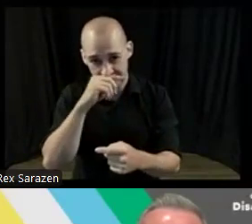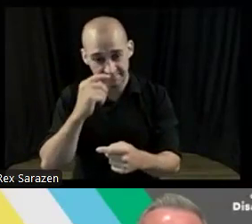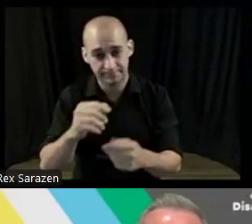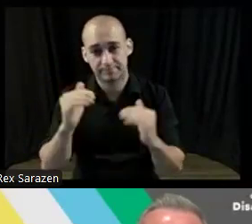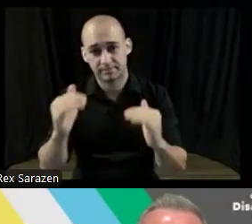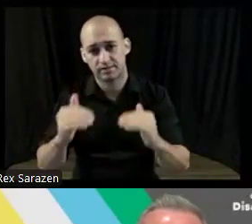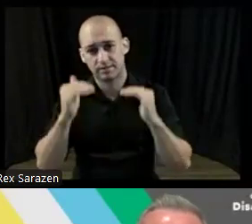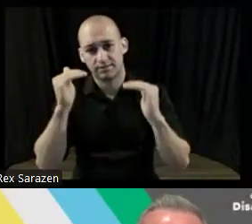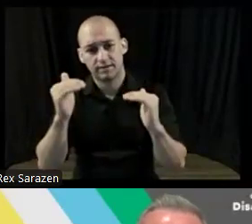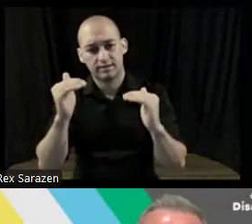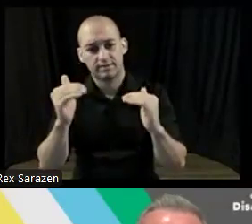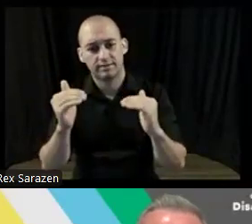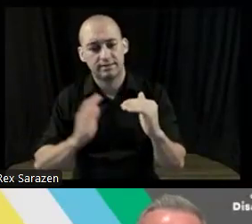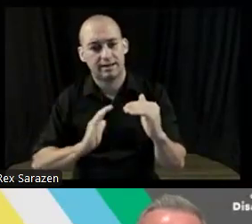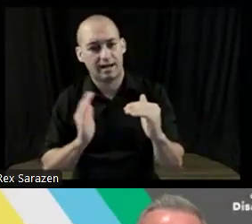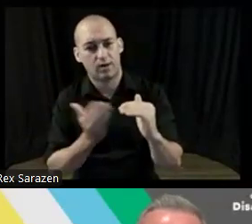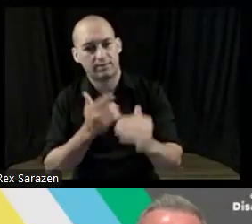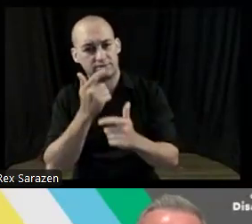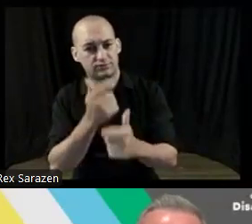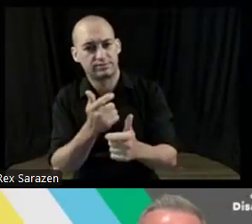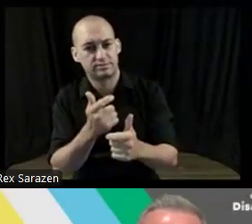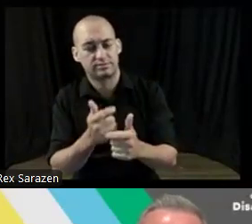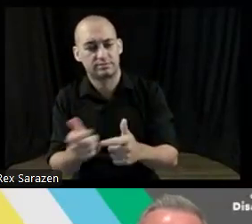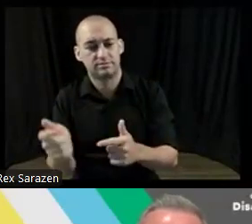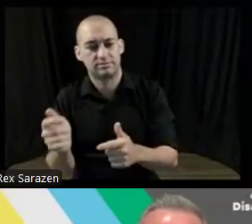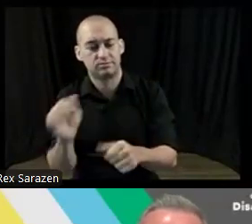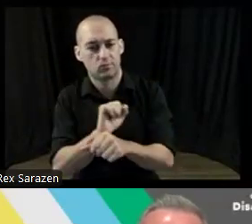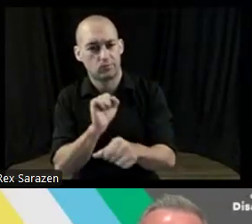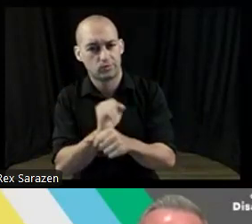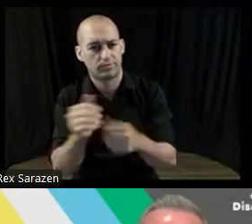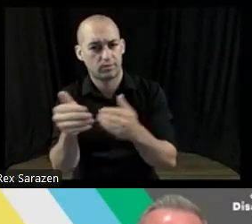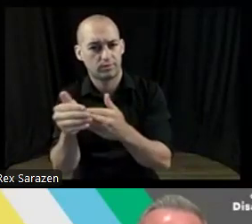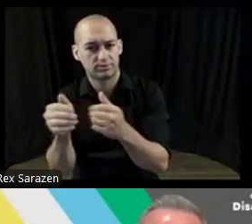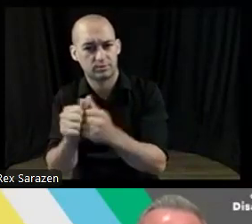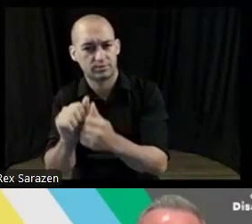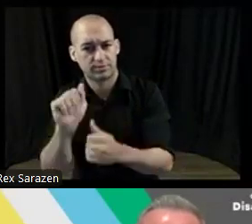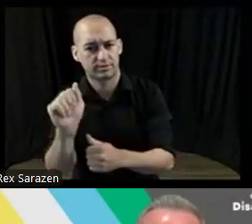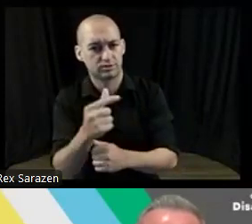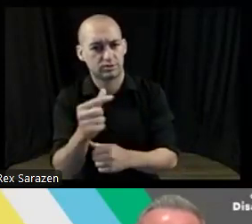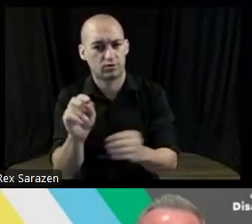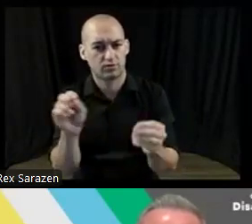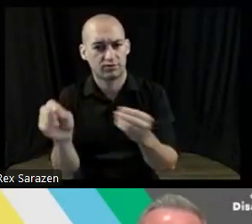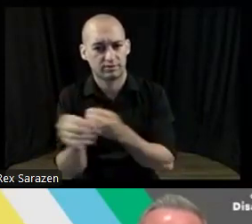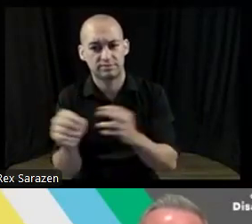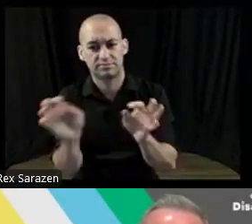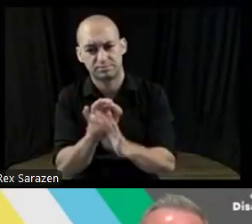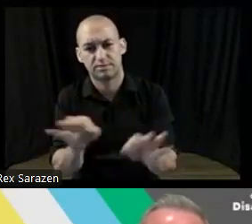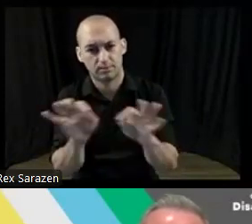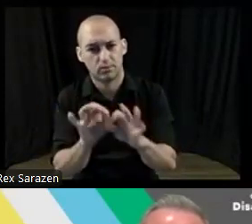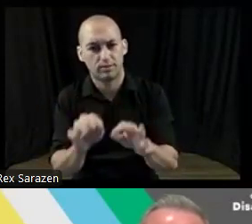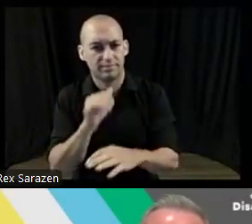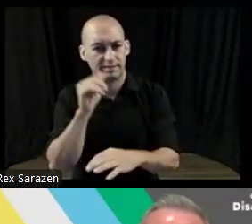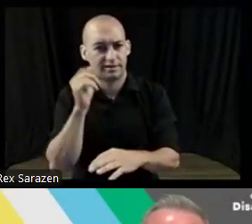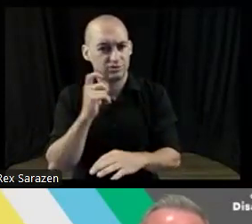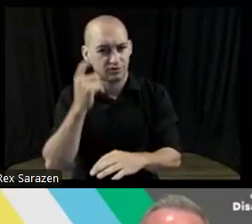elevate our interest in working more closely with the AG's office. So important. And not just, I don't think it's just for our